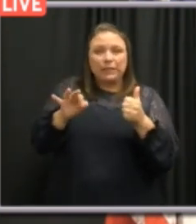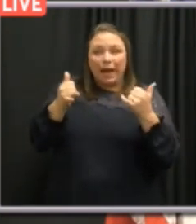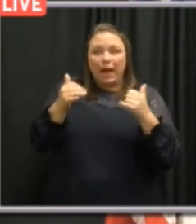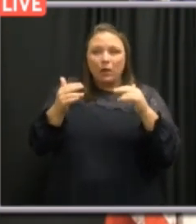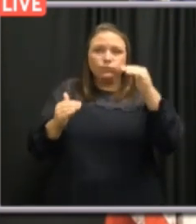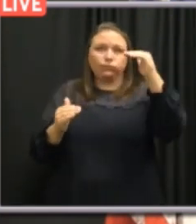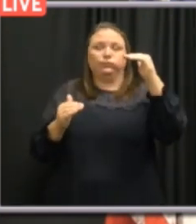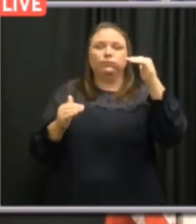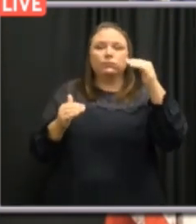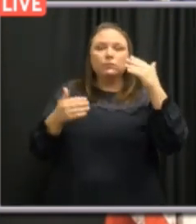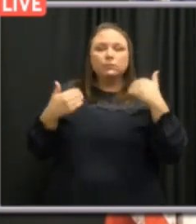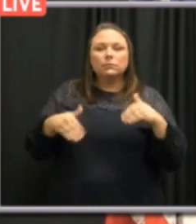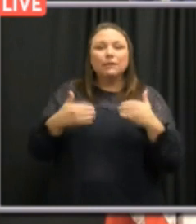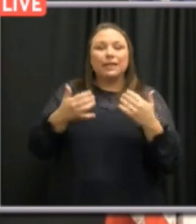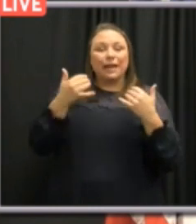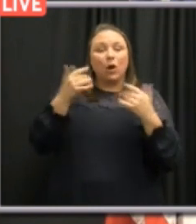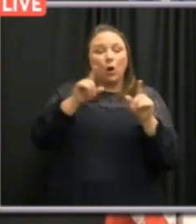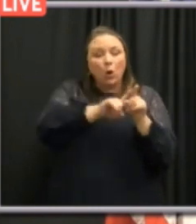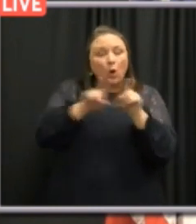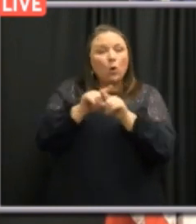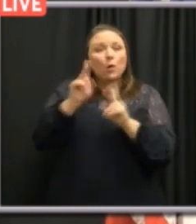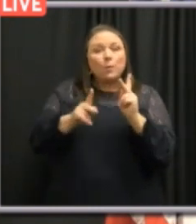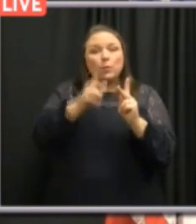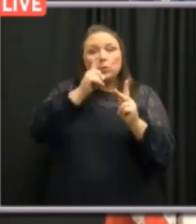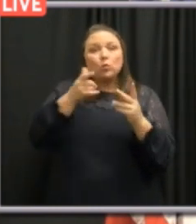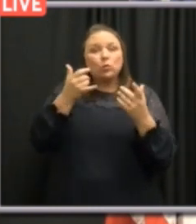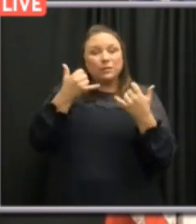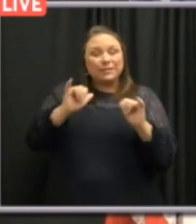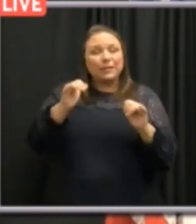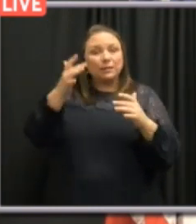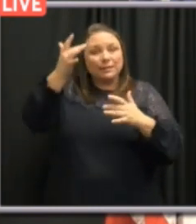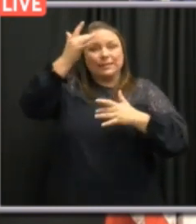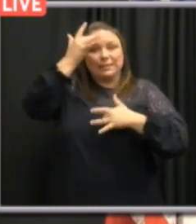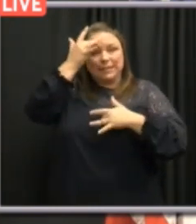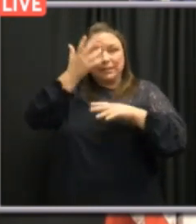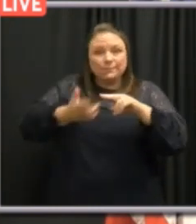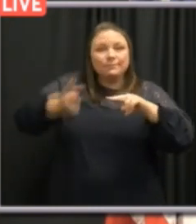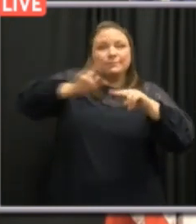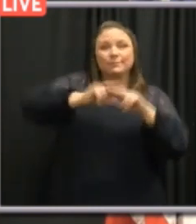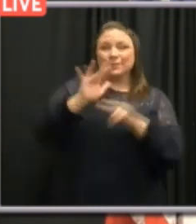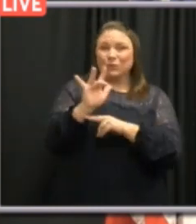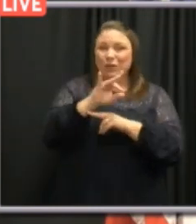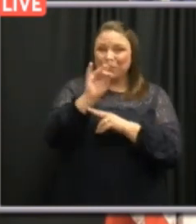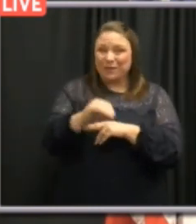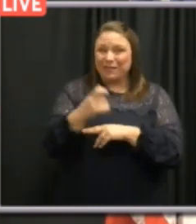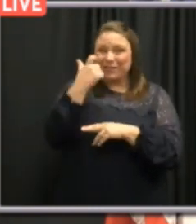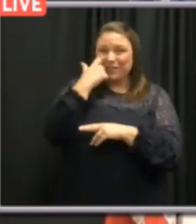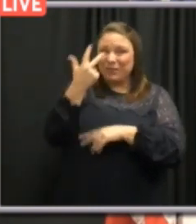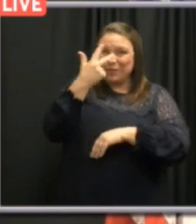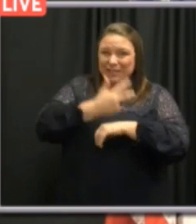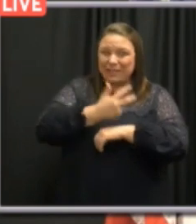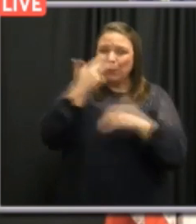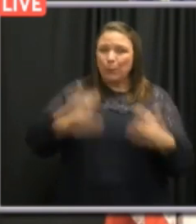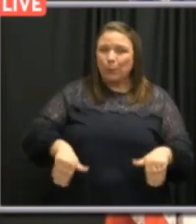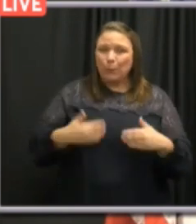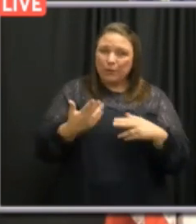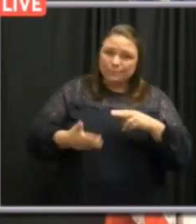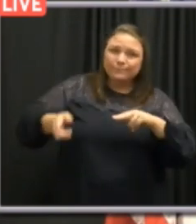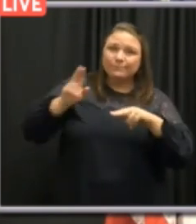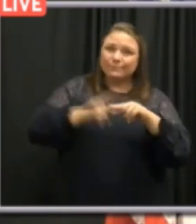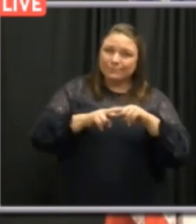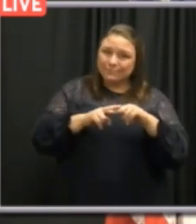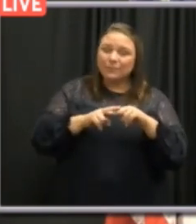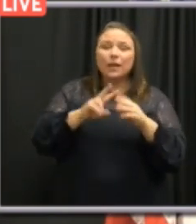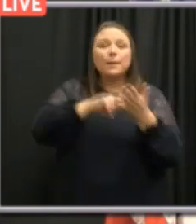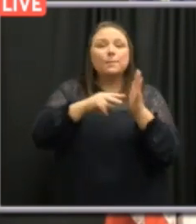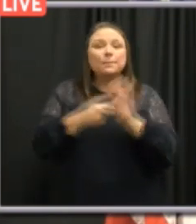Furthermore, the number of people who are currently infected with the disease increased by 25% over the past 3 days. Now, this tells us